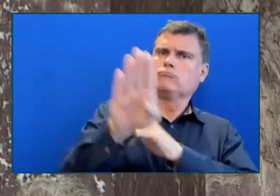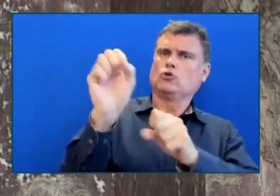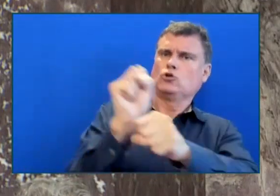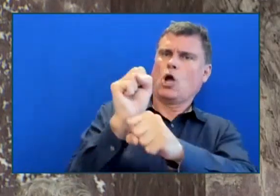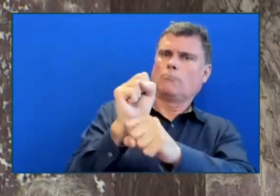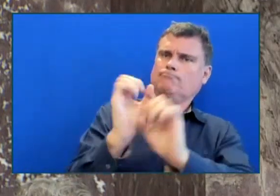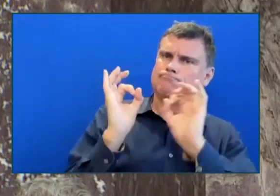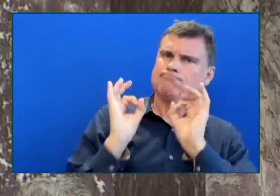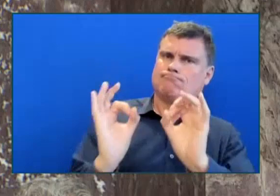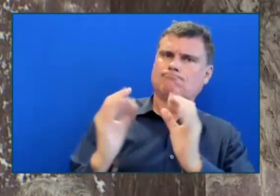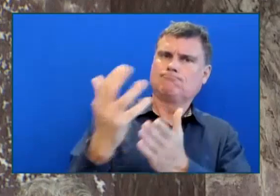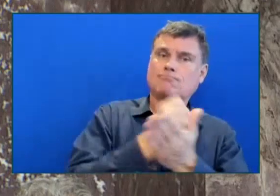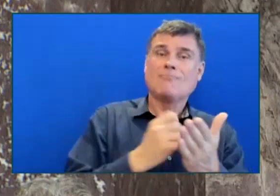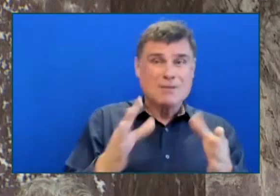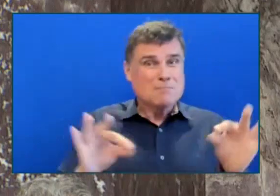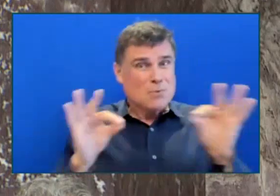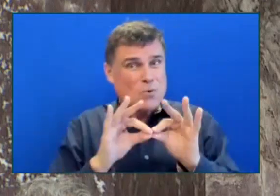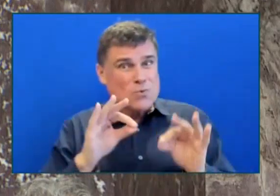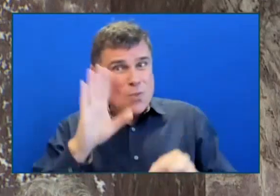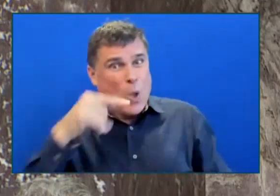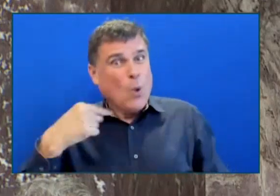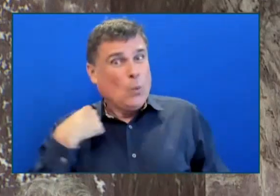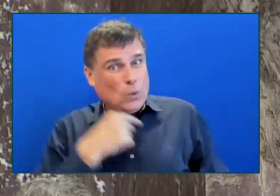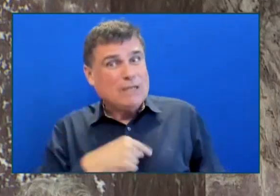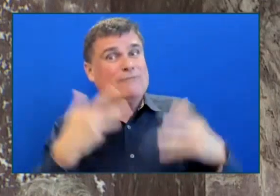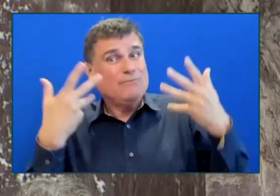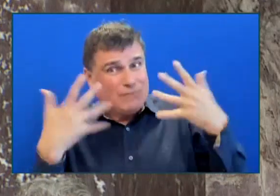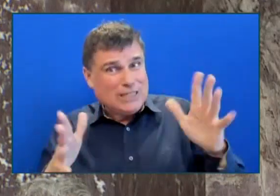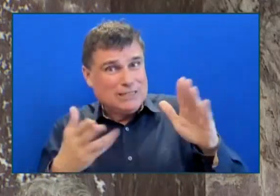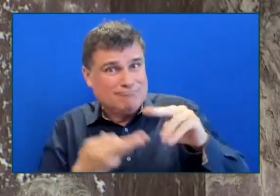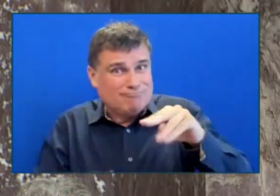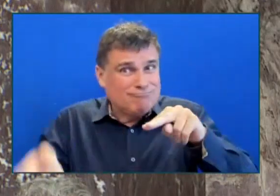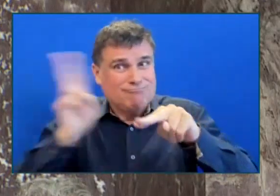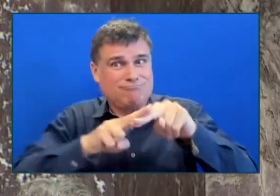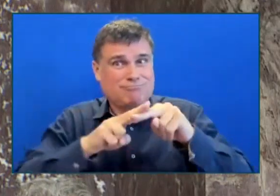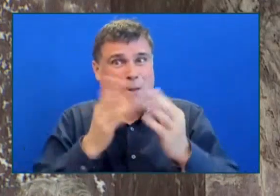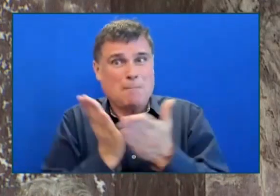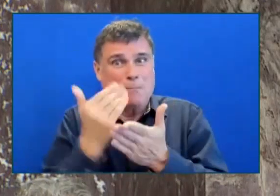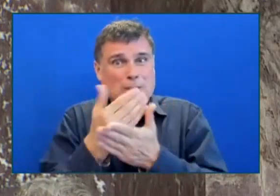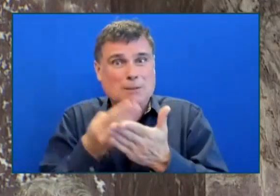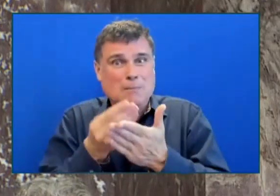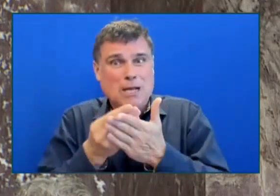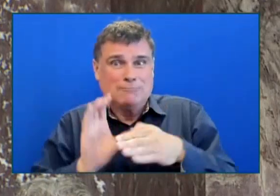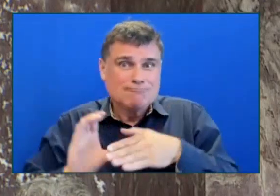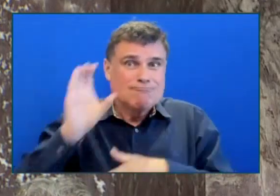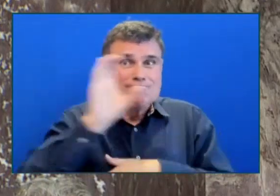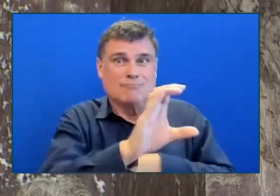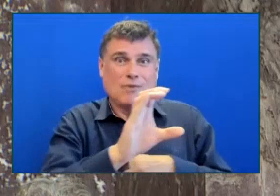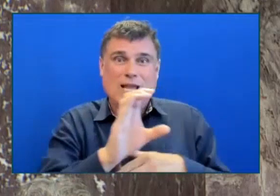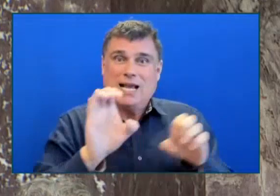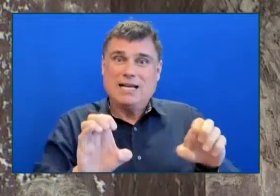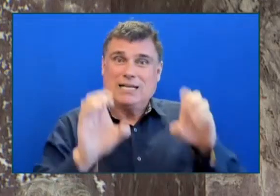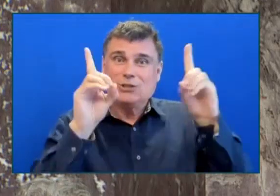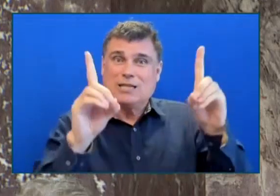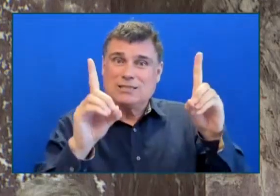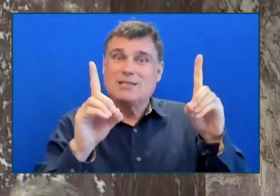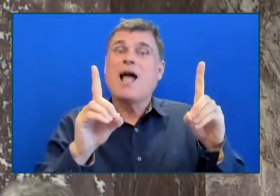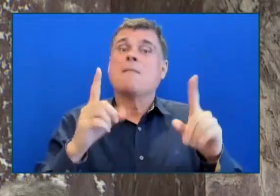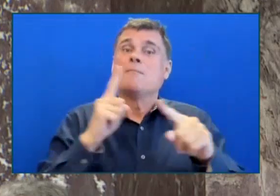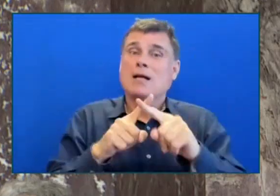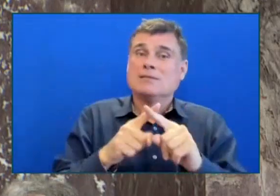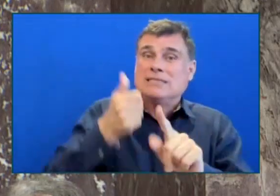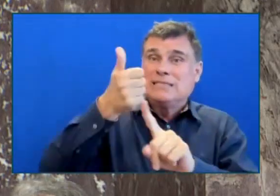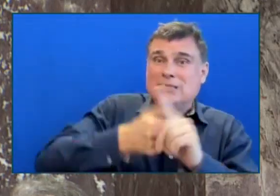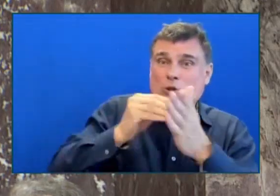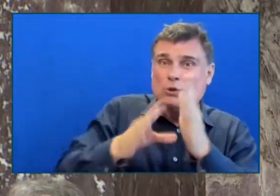increased the budget for education by 24%, per student funding by 24% since 2017. I'm glad he